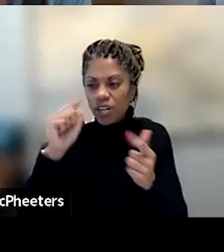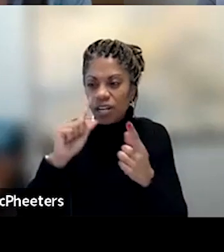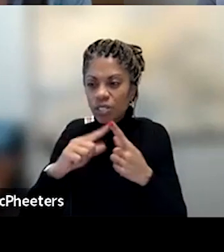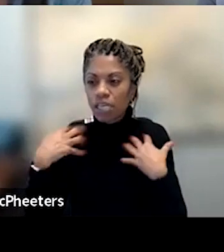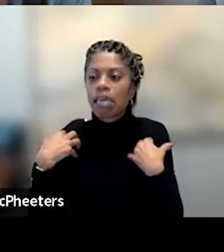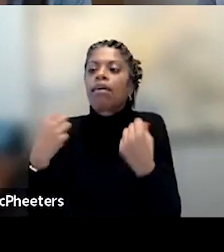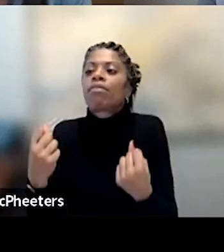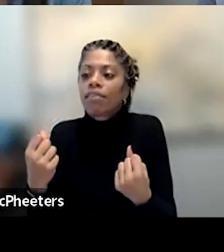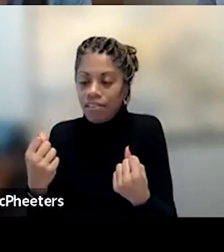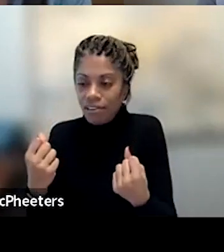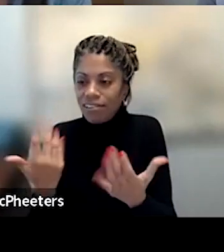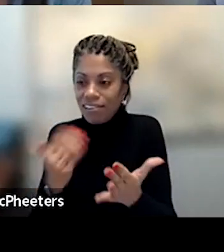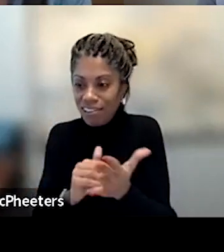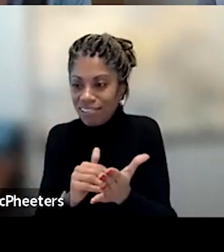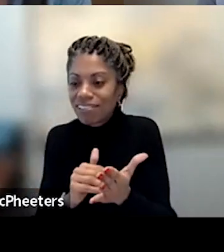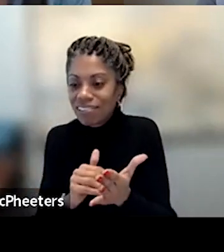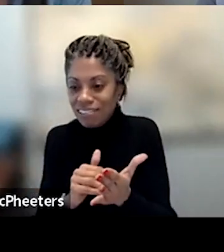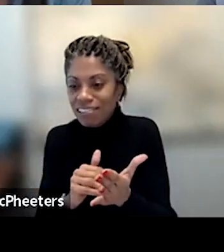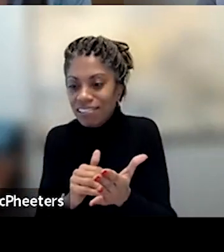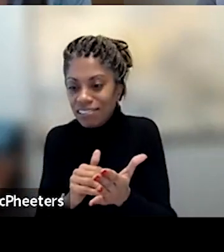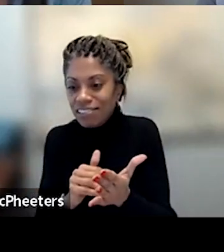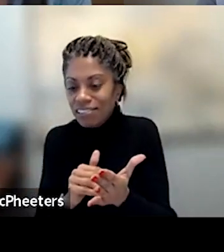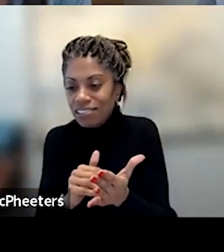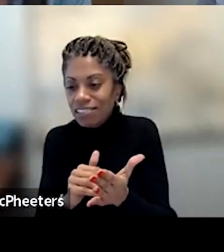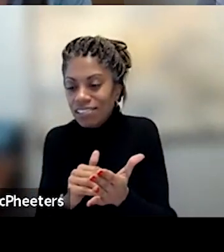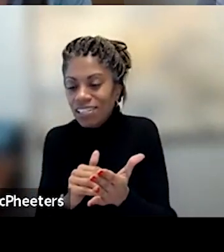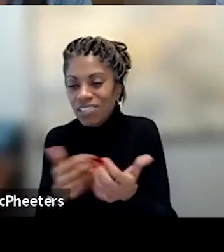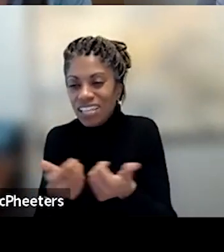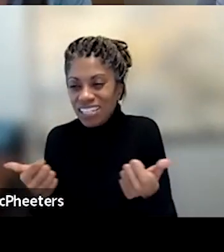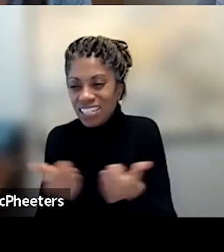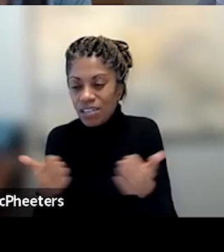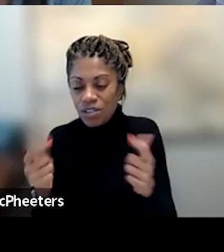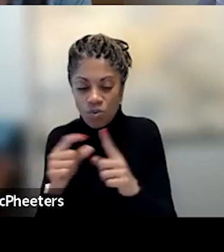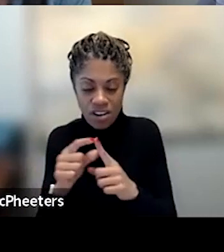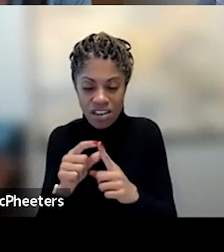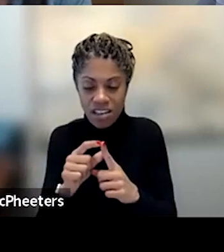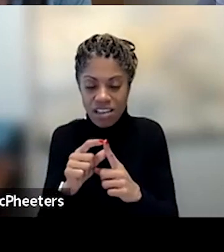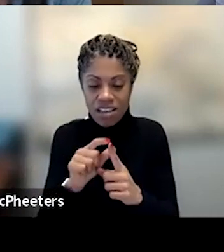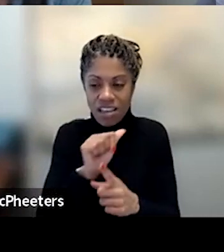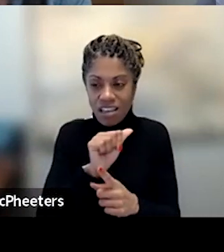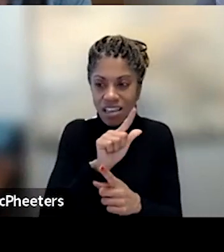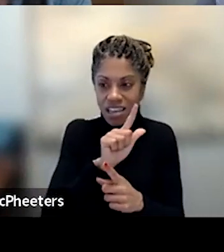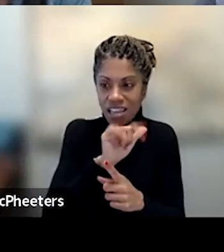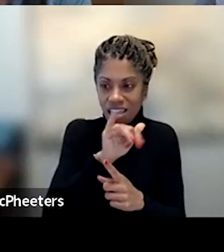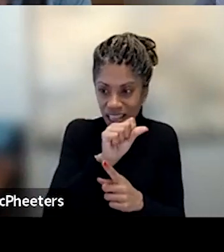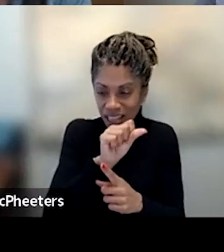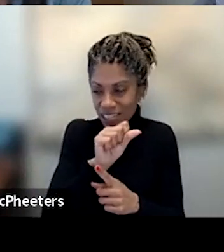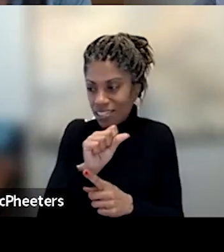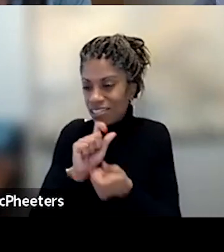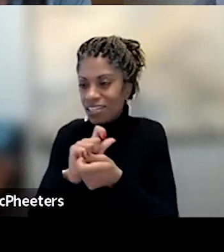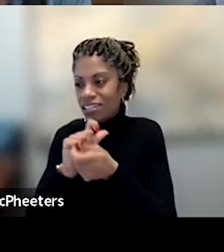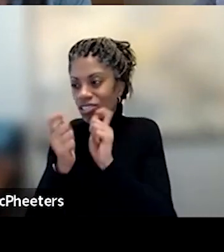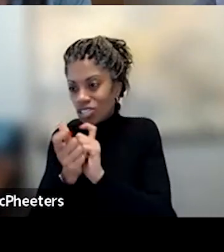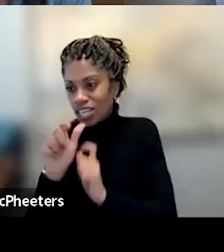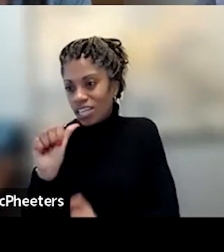we can break down this distinction between allies and change agents and have everyone be a change agent. And wherever we can make